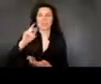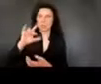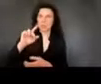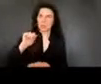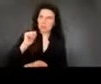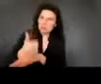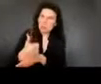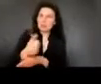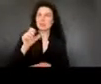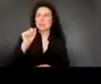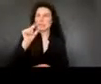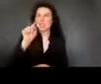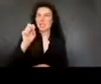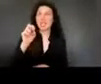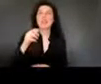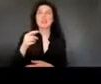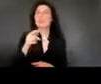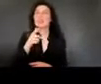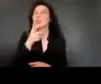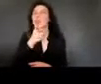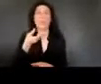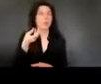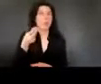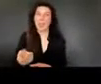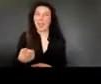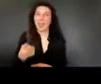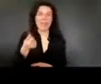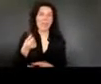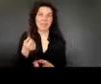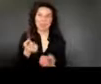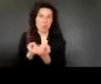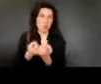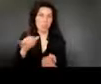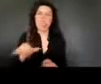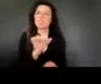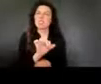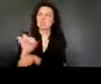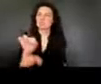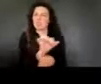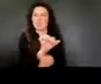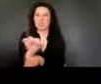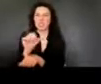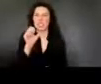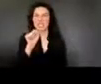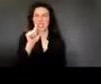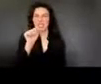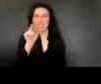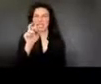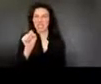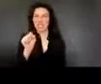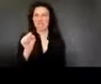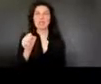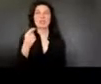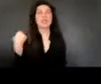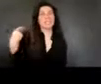came from it was funded by the slave trade. And there's not much of this in writing, so I guess